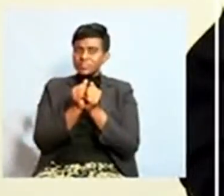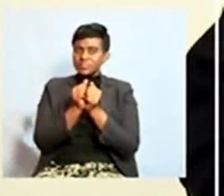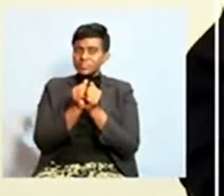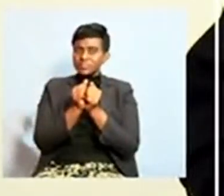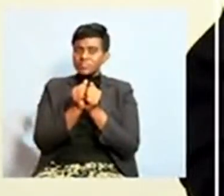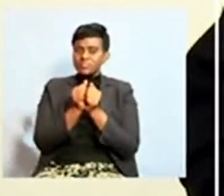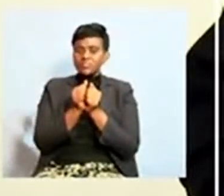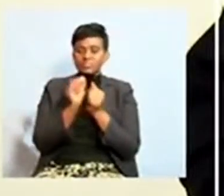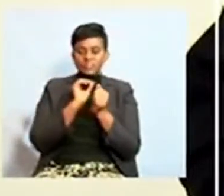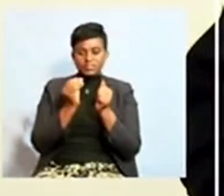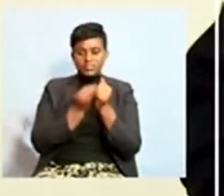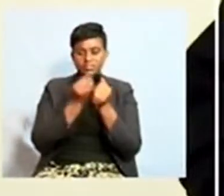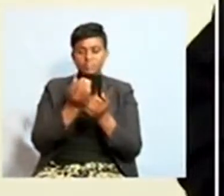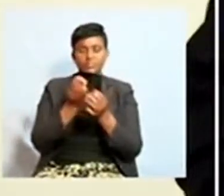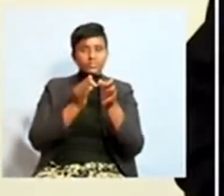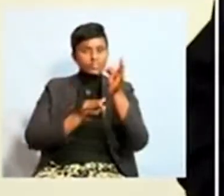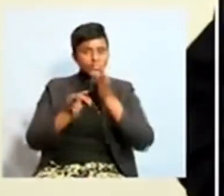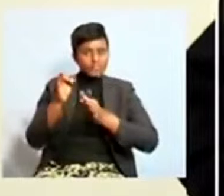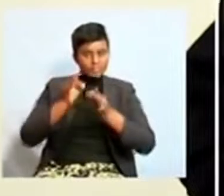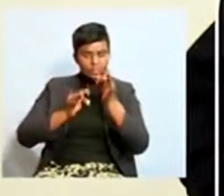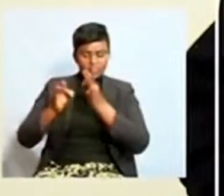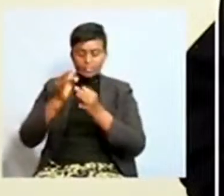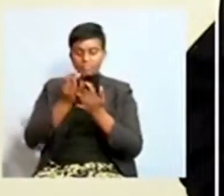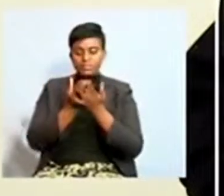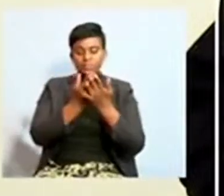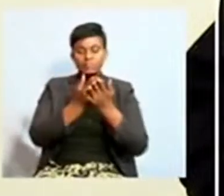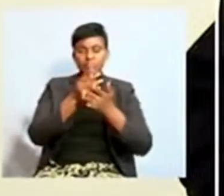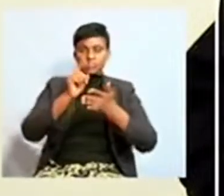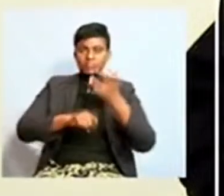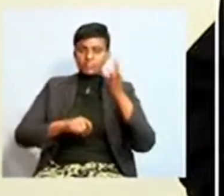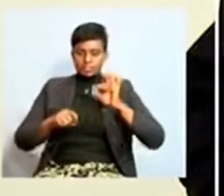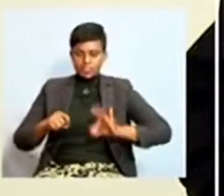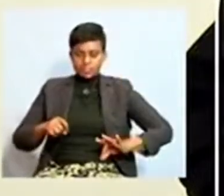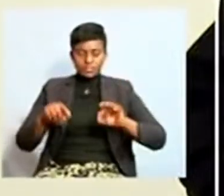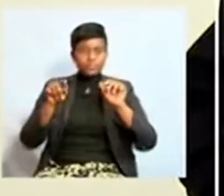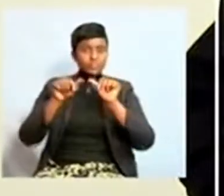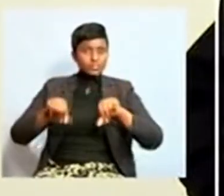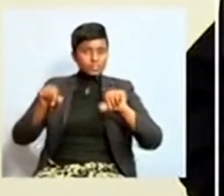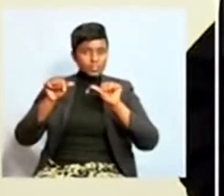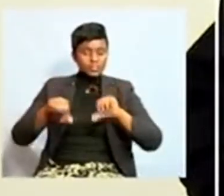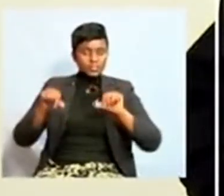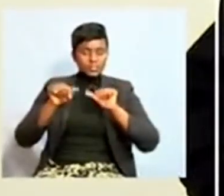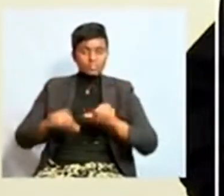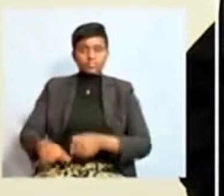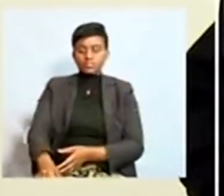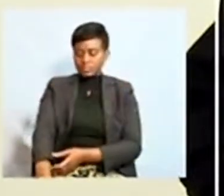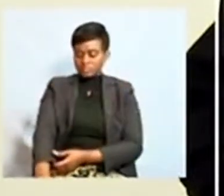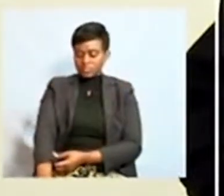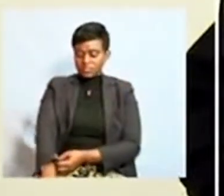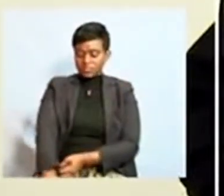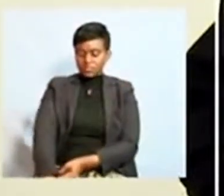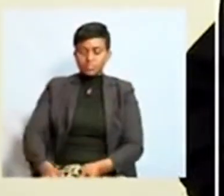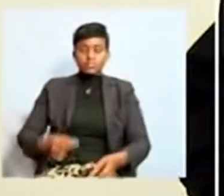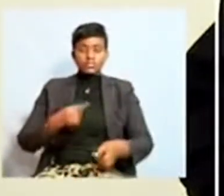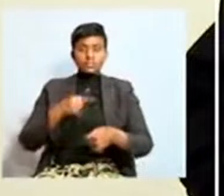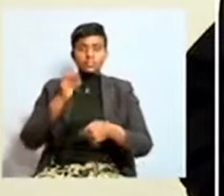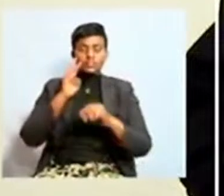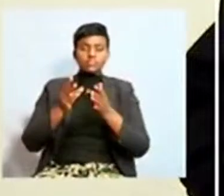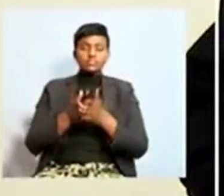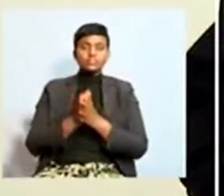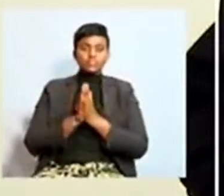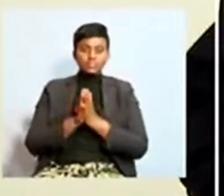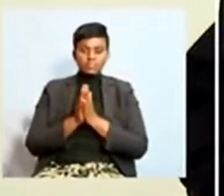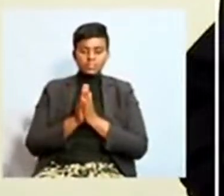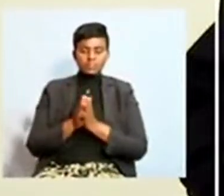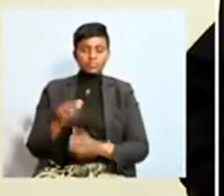our submission on a cost-benefit analysis. I will request